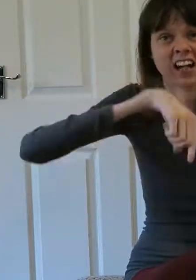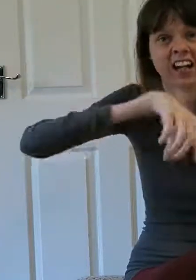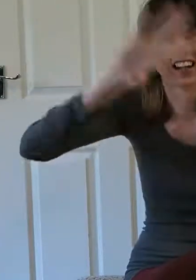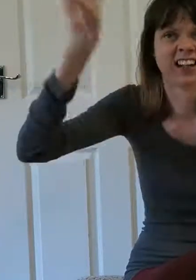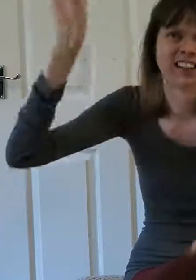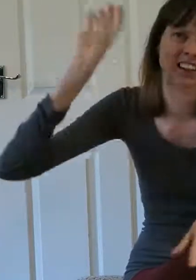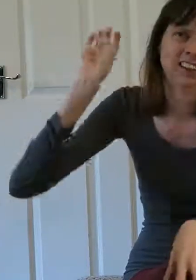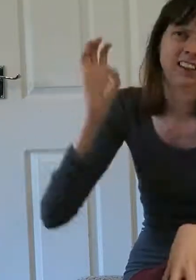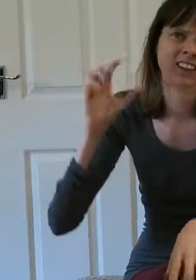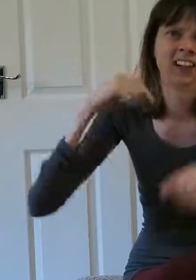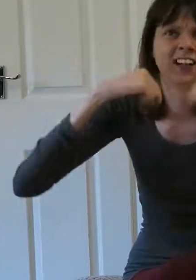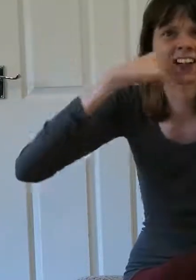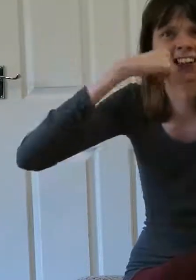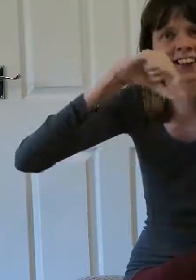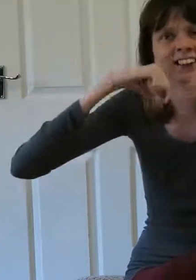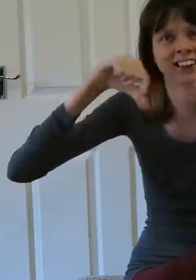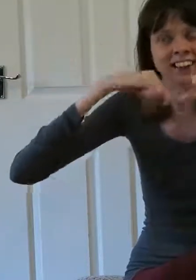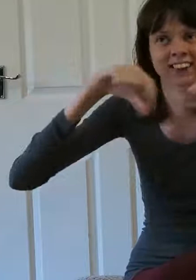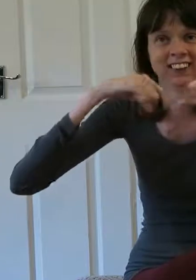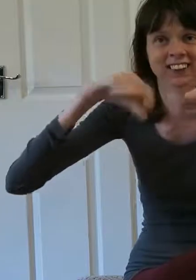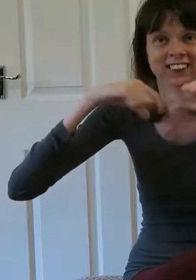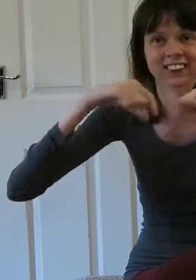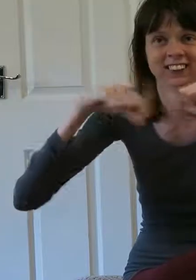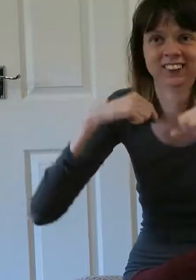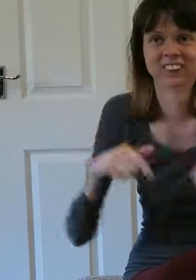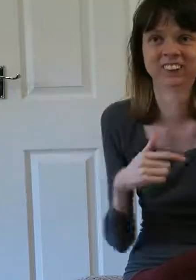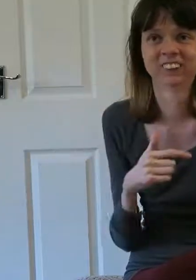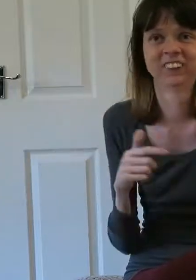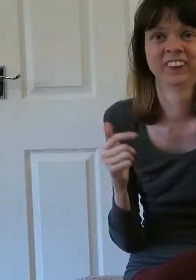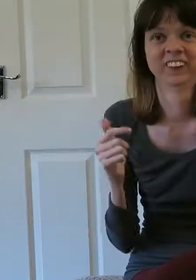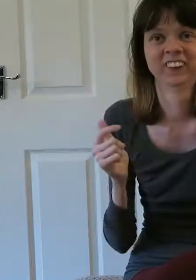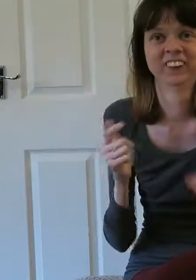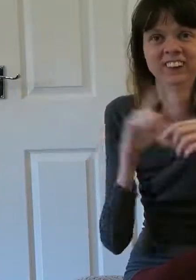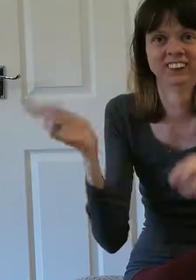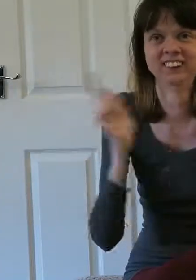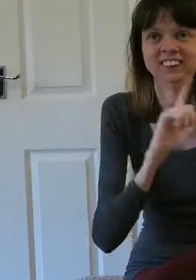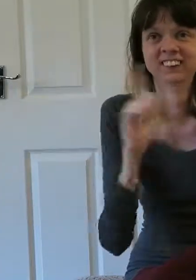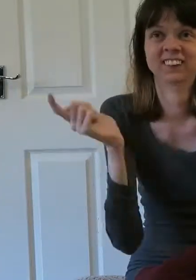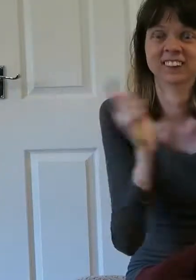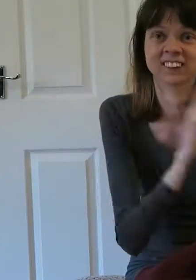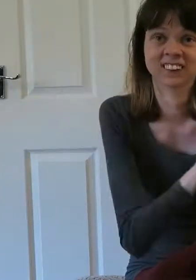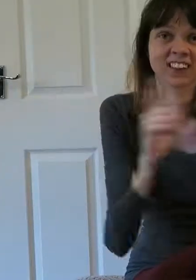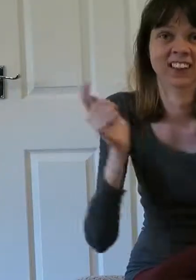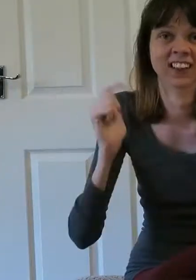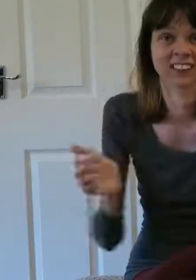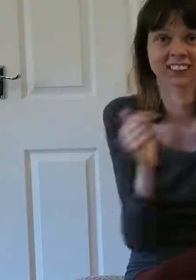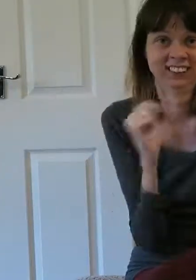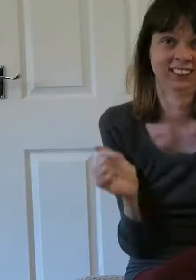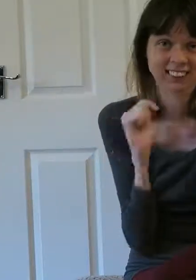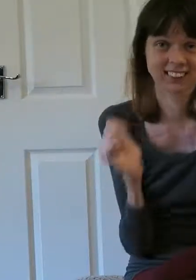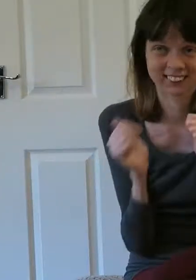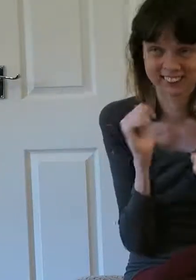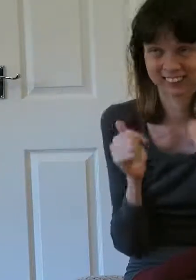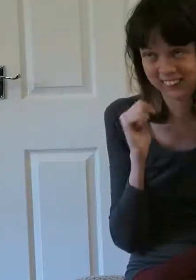going out for dinner. No.